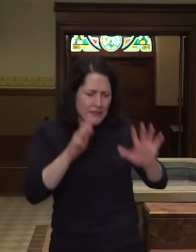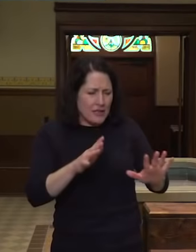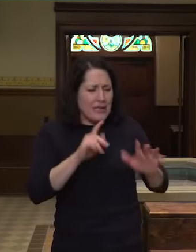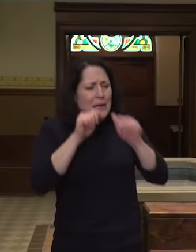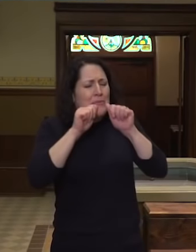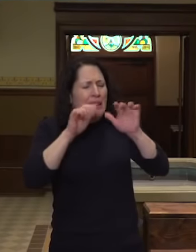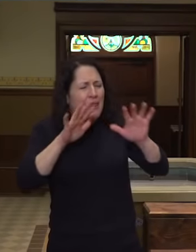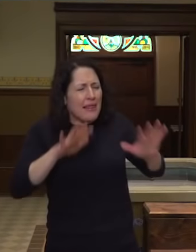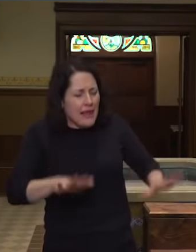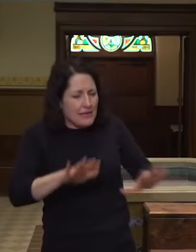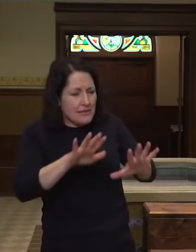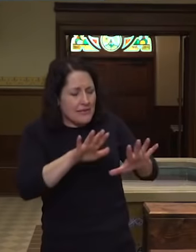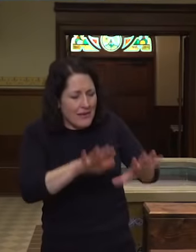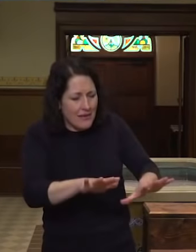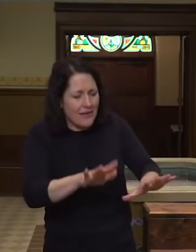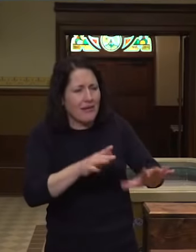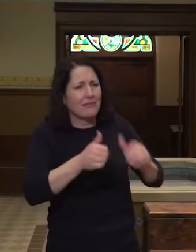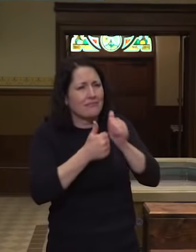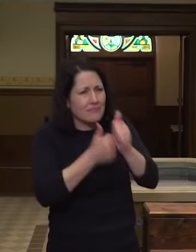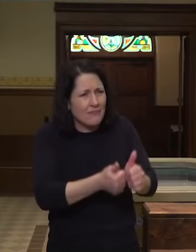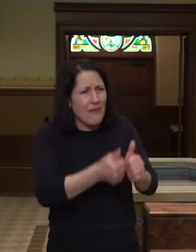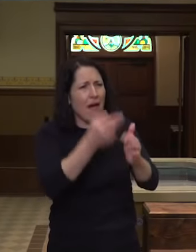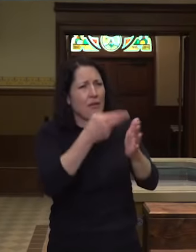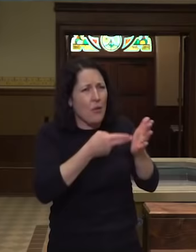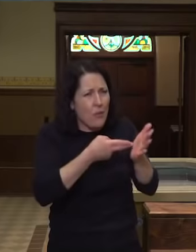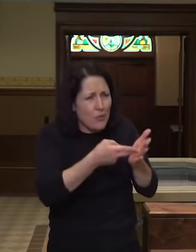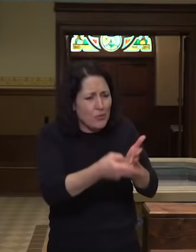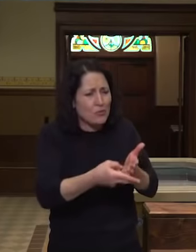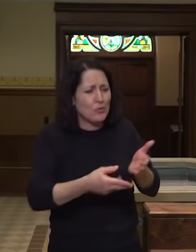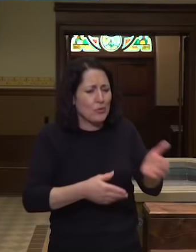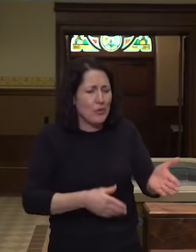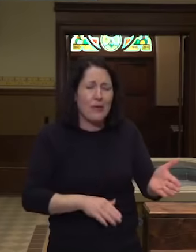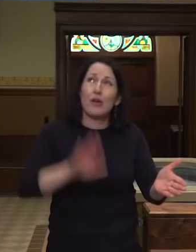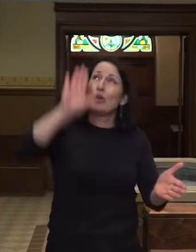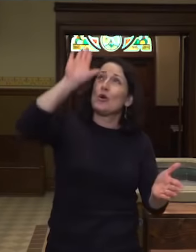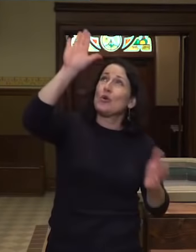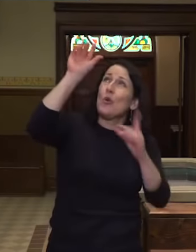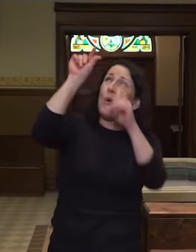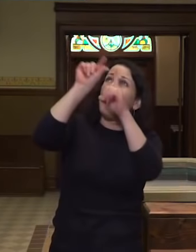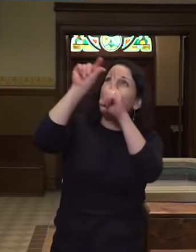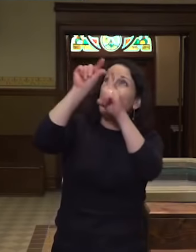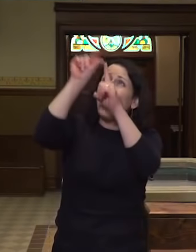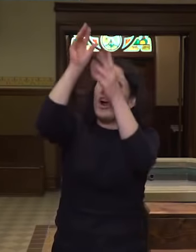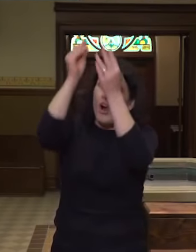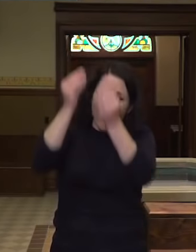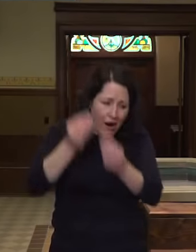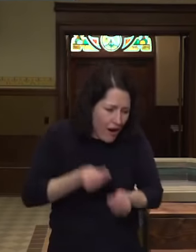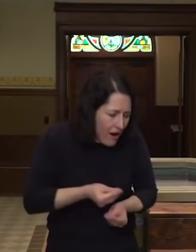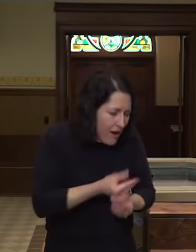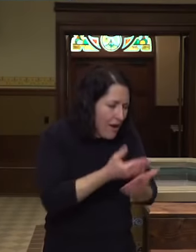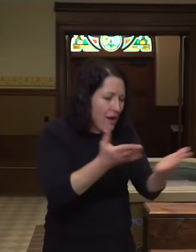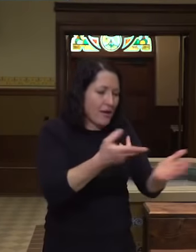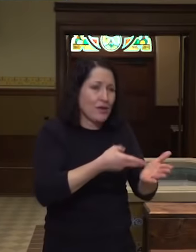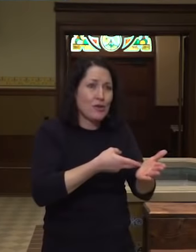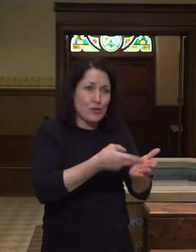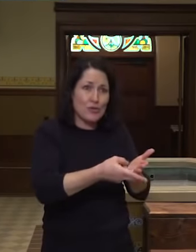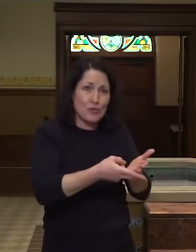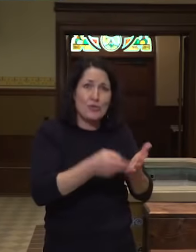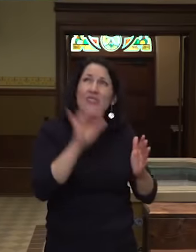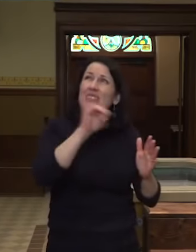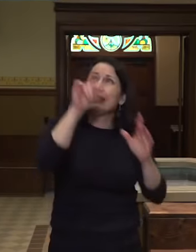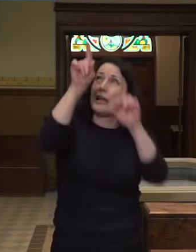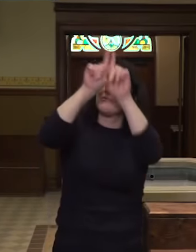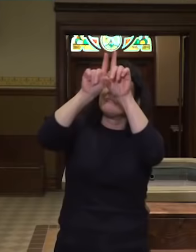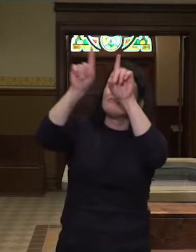Consecrate them in the truth. Your word is truth. As you sent me into